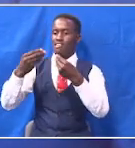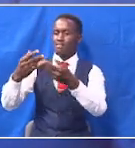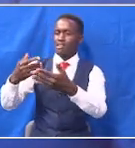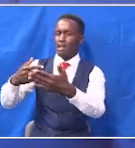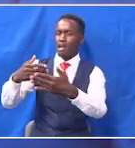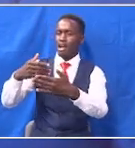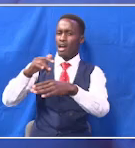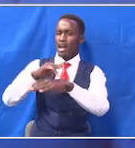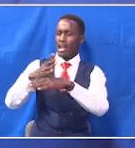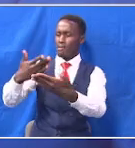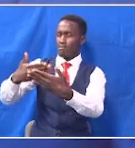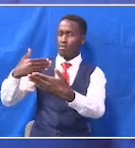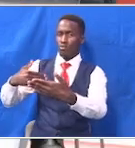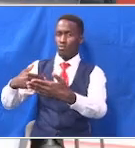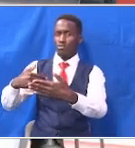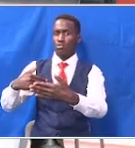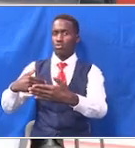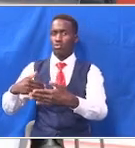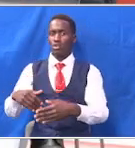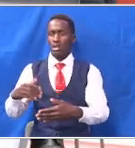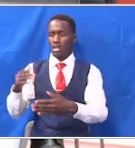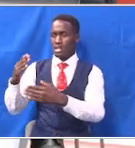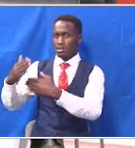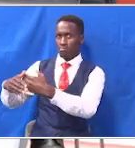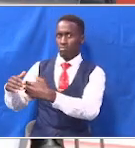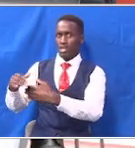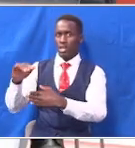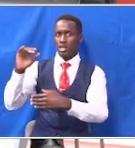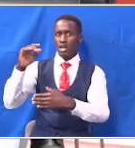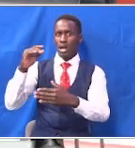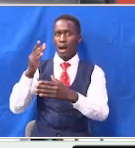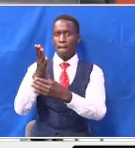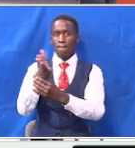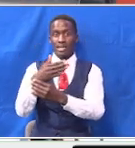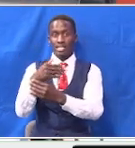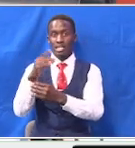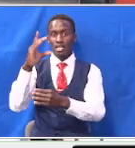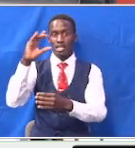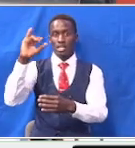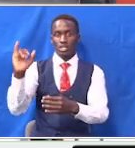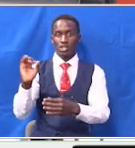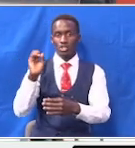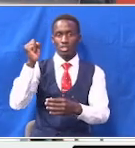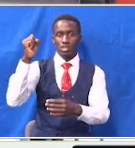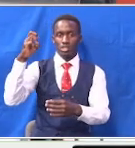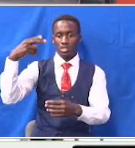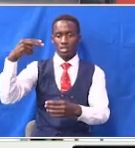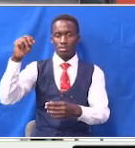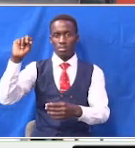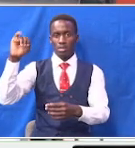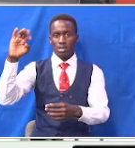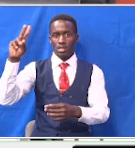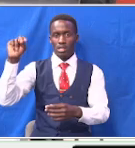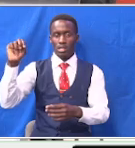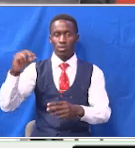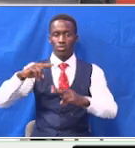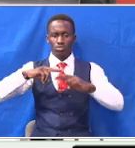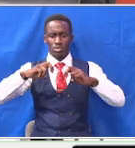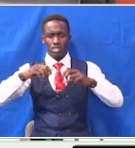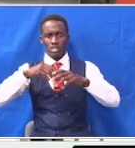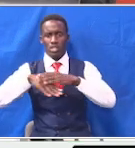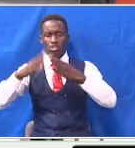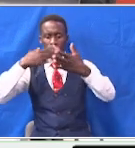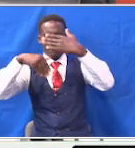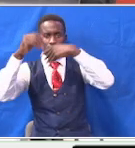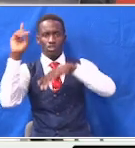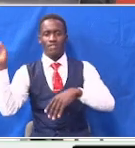my left is the ambassador, Dr. Josephine Ojiambo, who is a research scientist at the Department of Chemistry at the University of